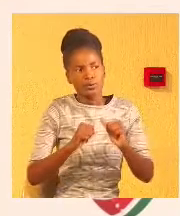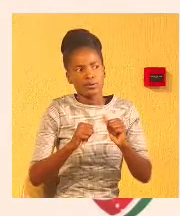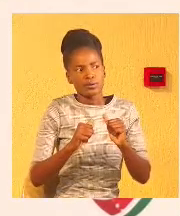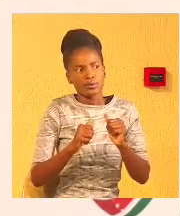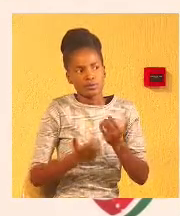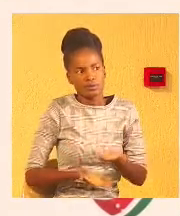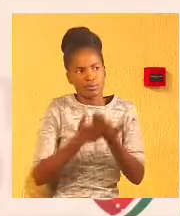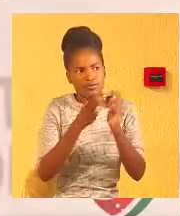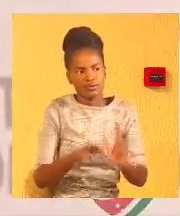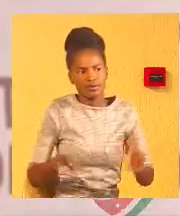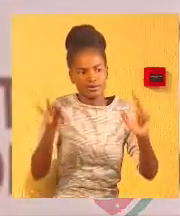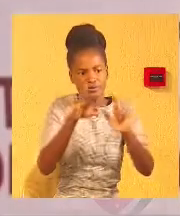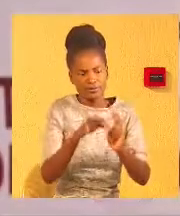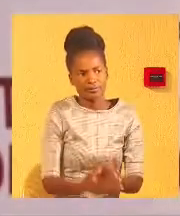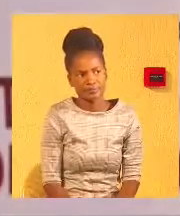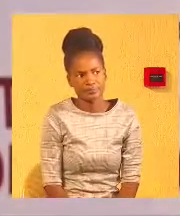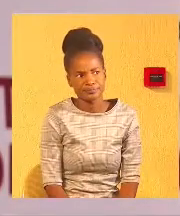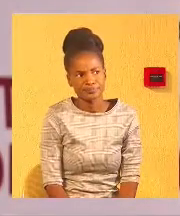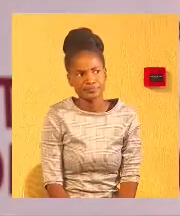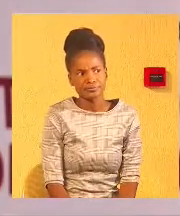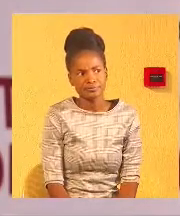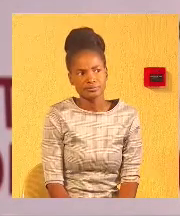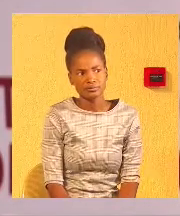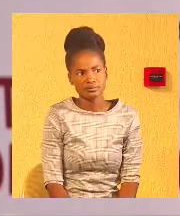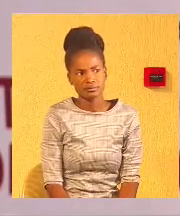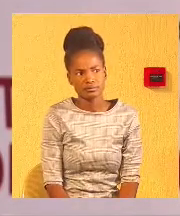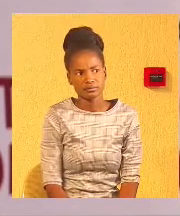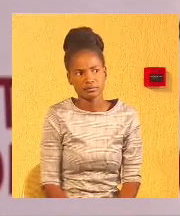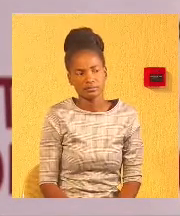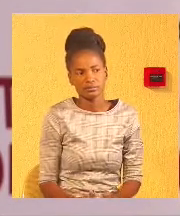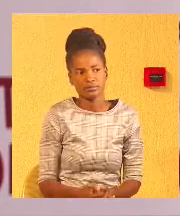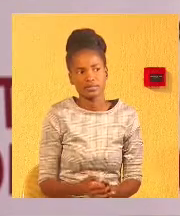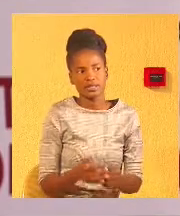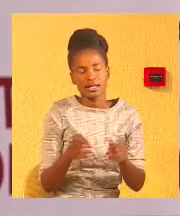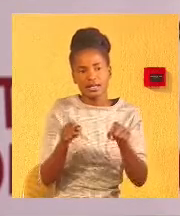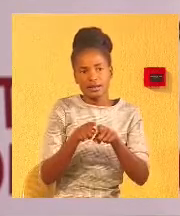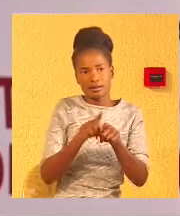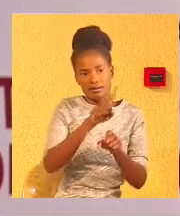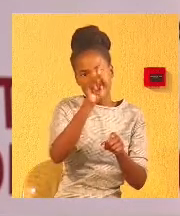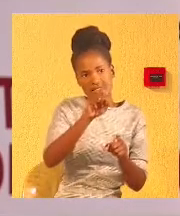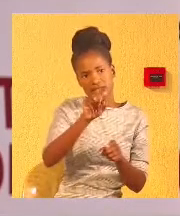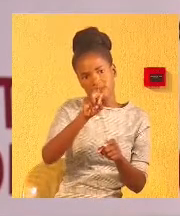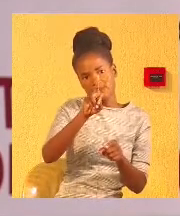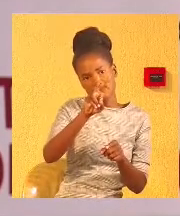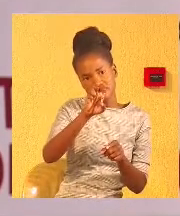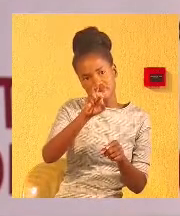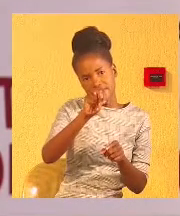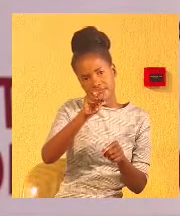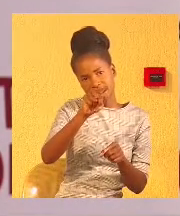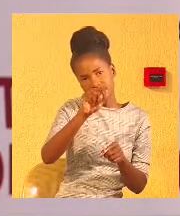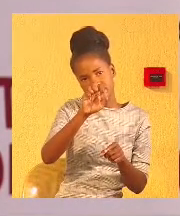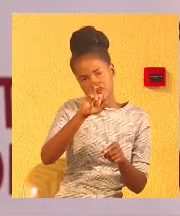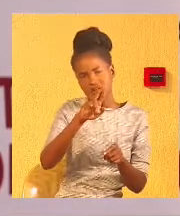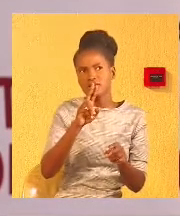you. All right, Mr. Venter, of course, Ms. Skulu already alluded to it really, that the issue of the